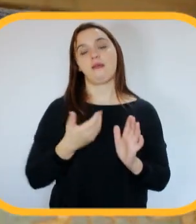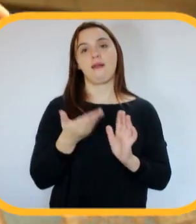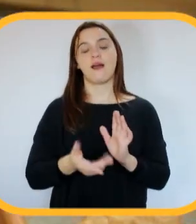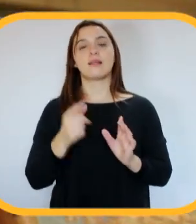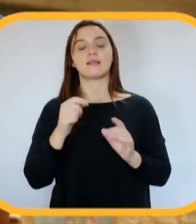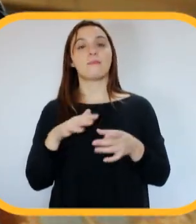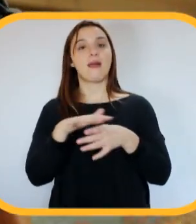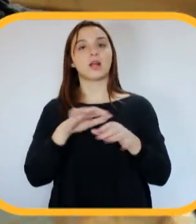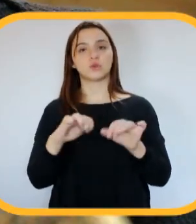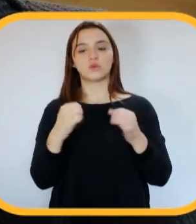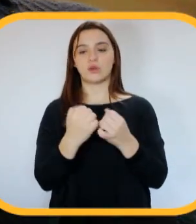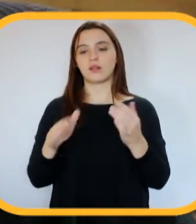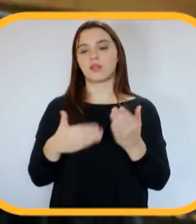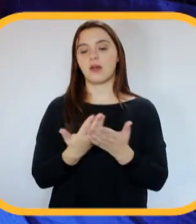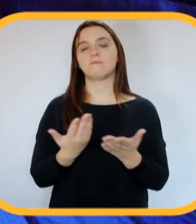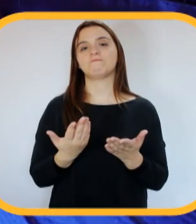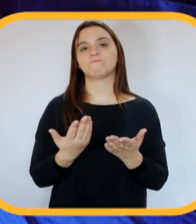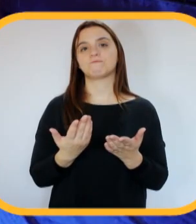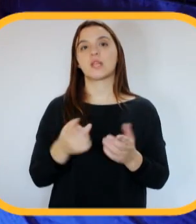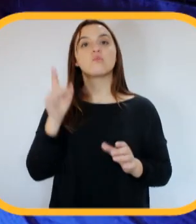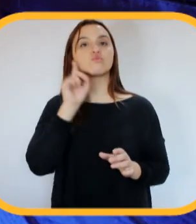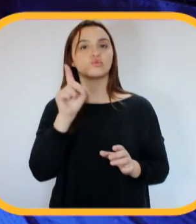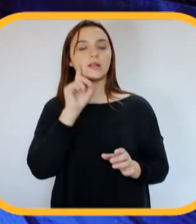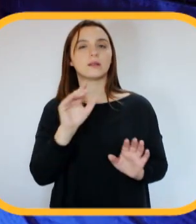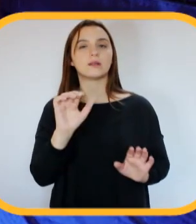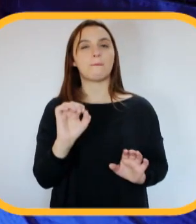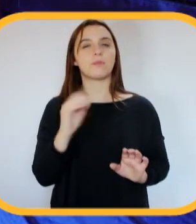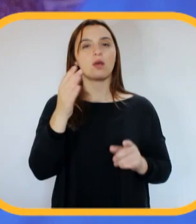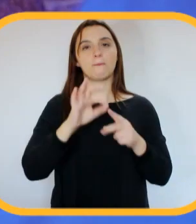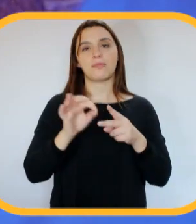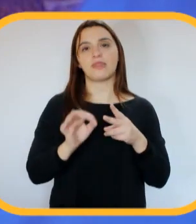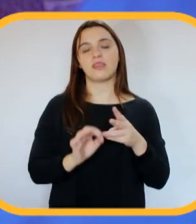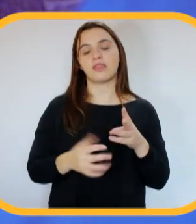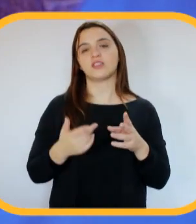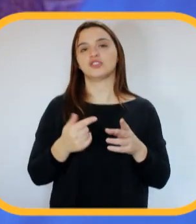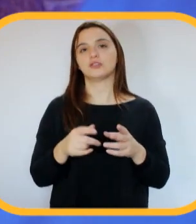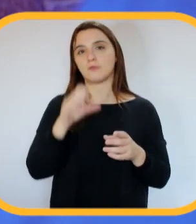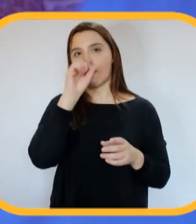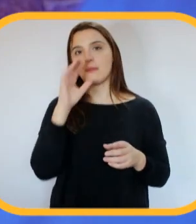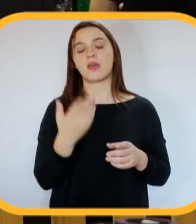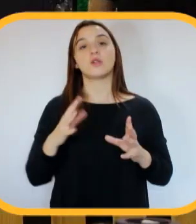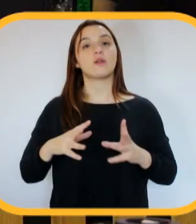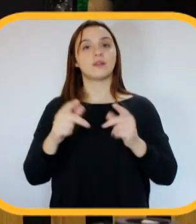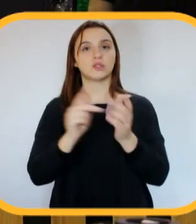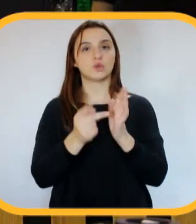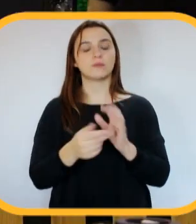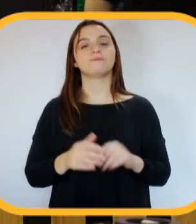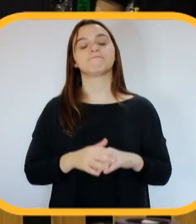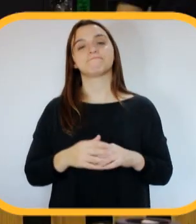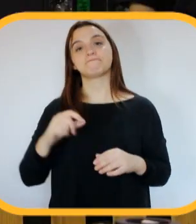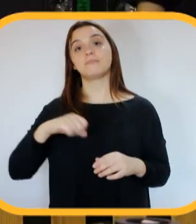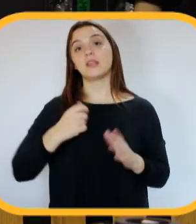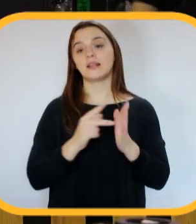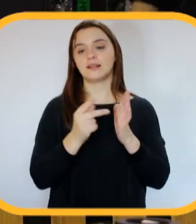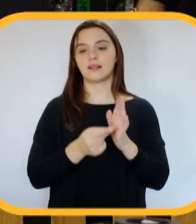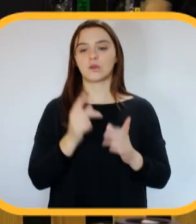dimensão social que representa faz com que cada vez mais se torne fulcral priorizar as medidas ecológicas nos avanços tecnológicos. So green tech